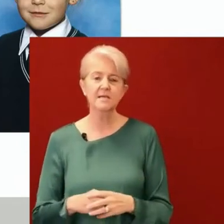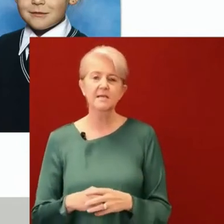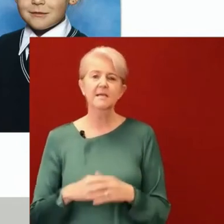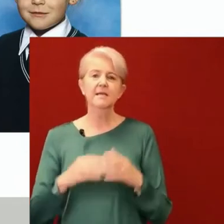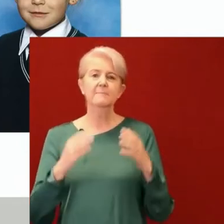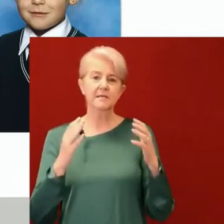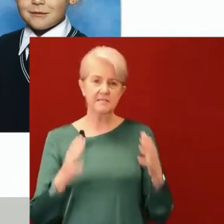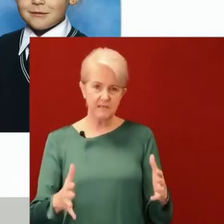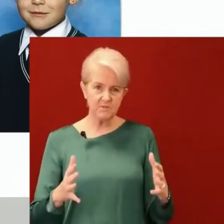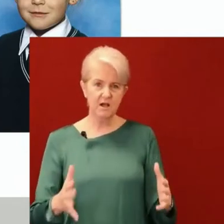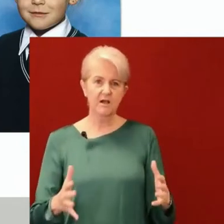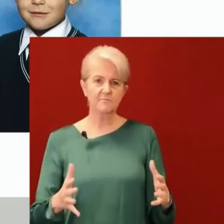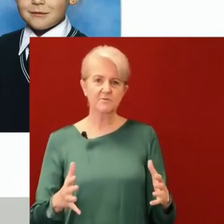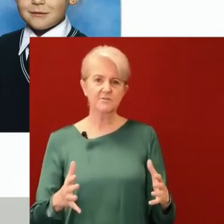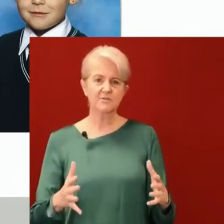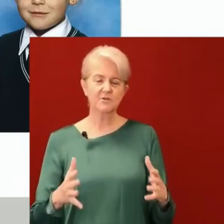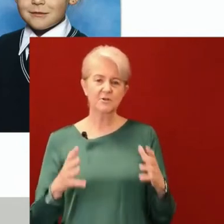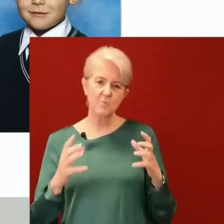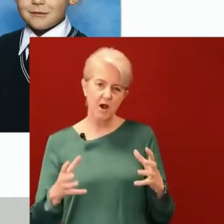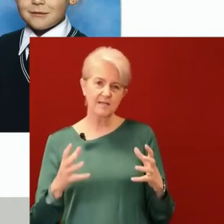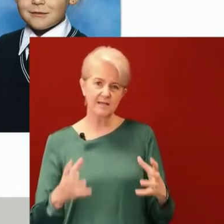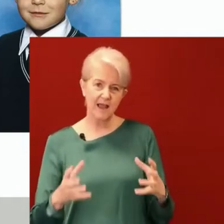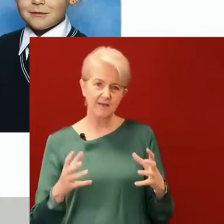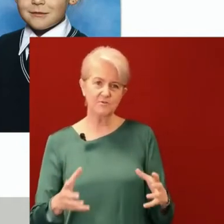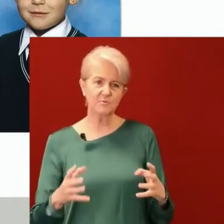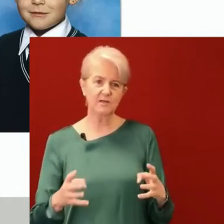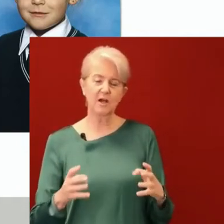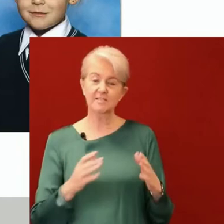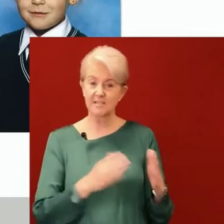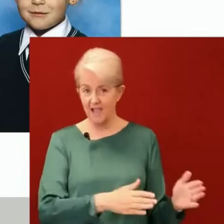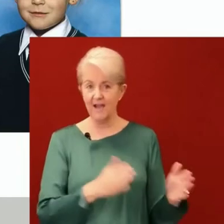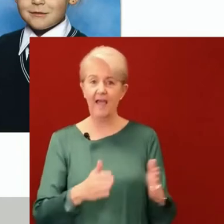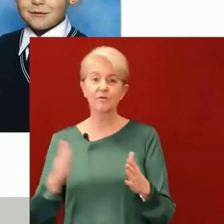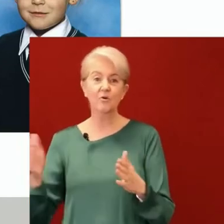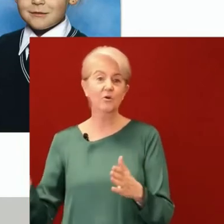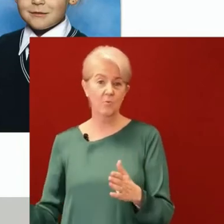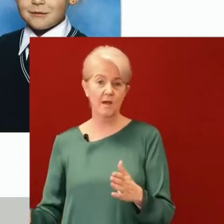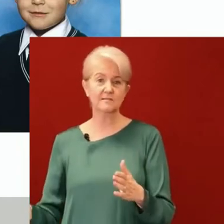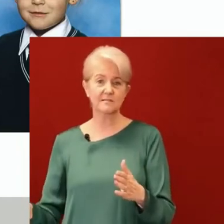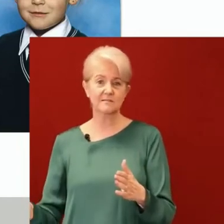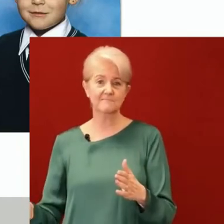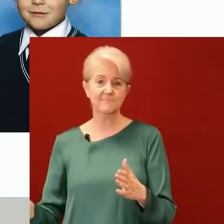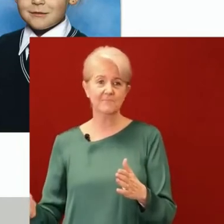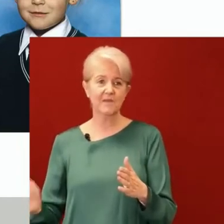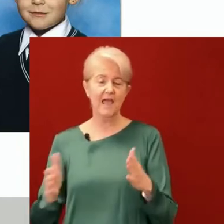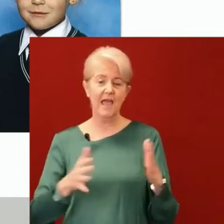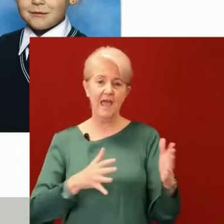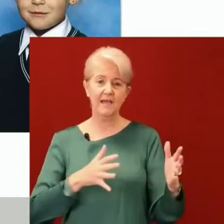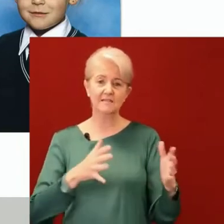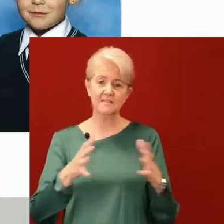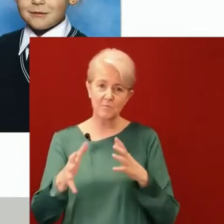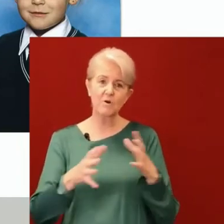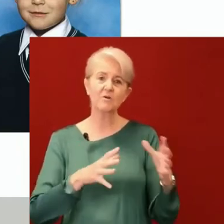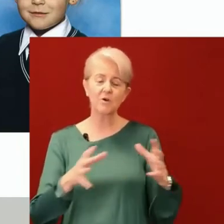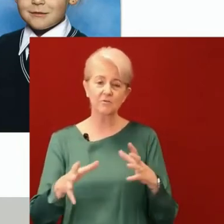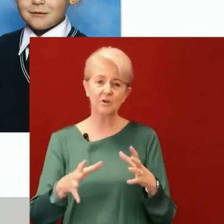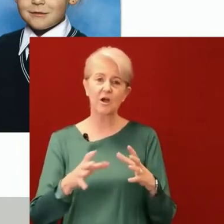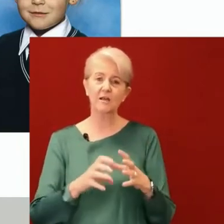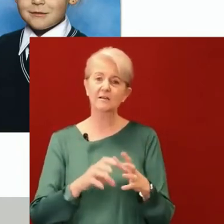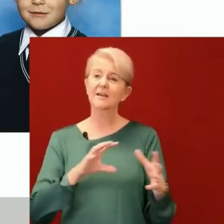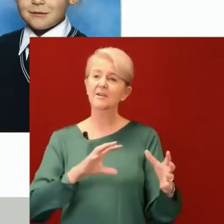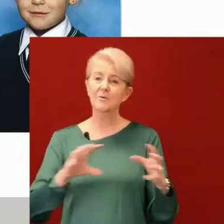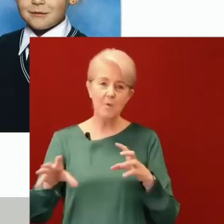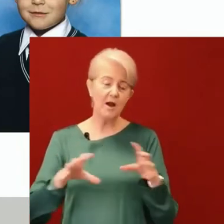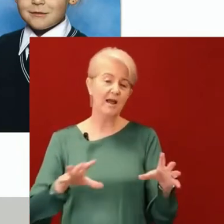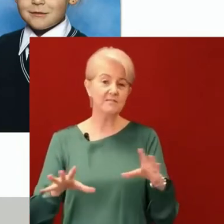want. But sometimes you might have to realise that you can't have it all at once. And somewhere along the